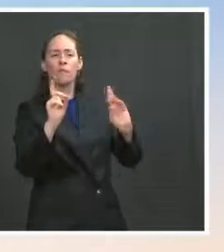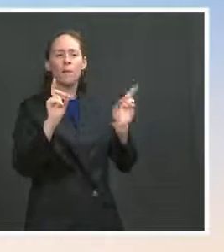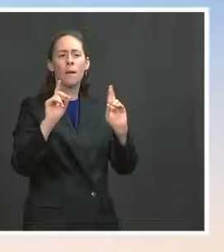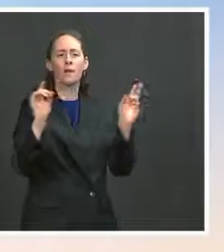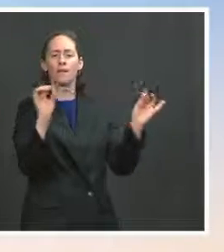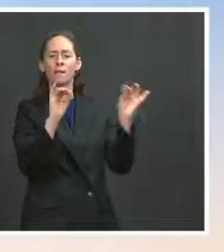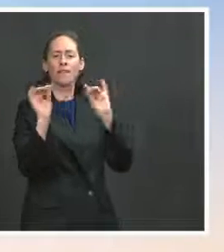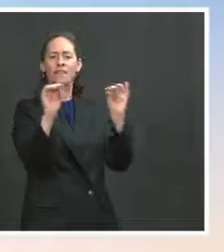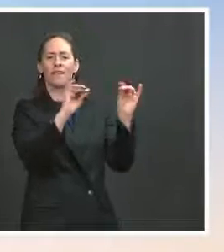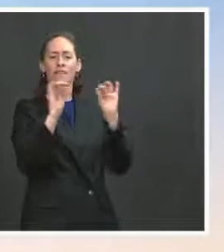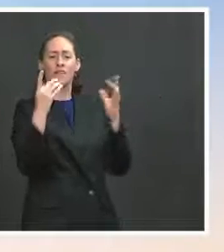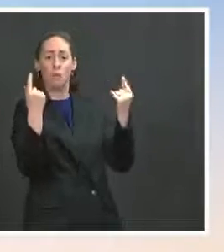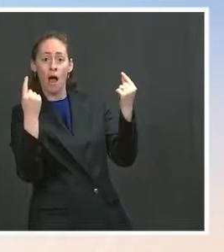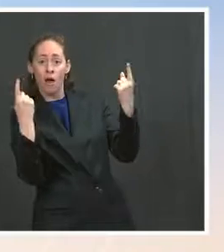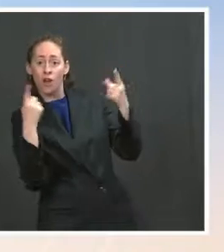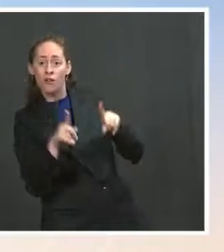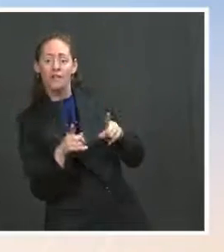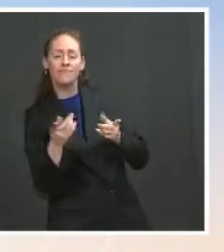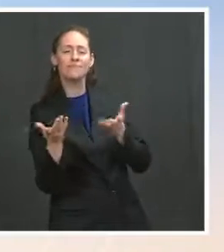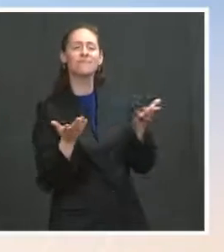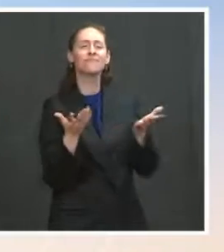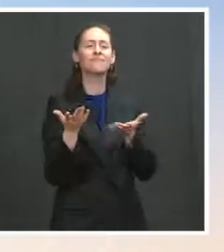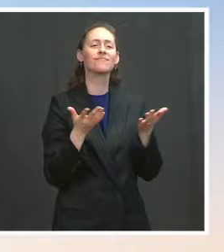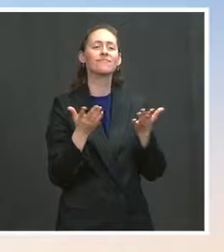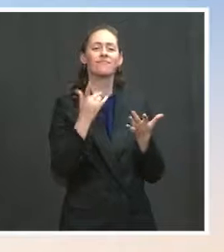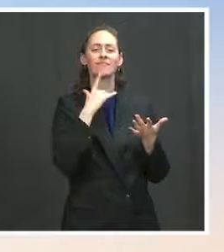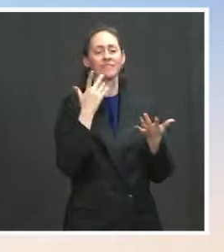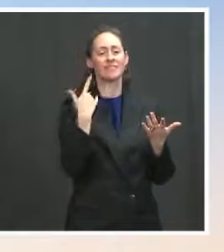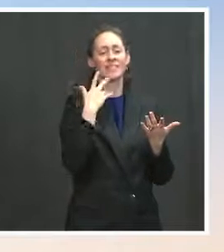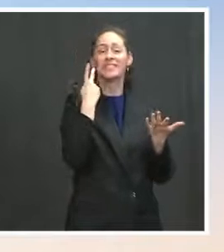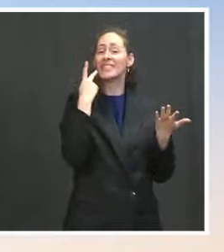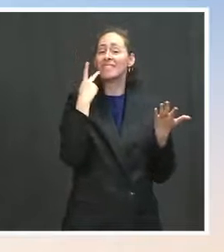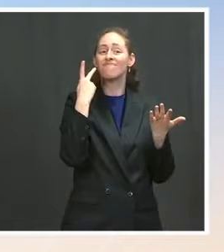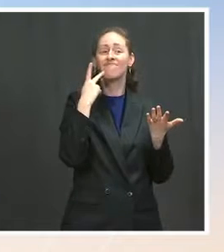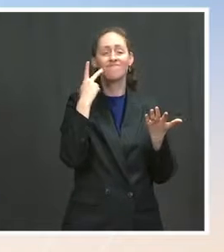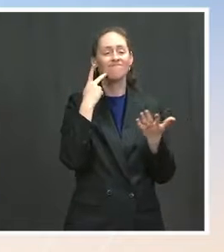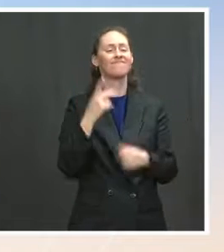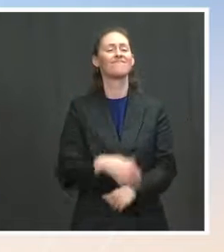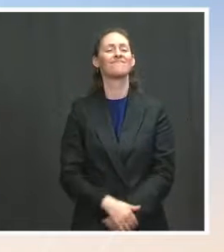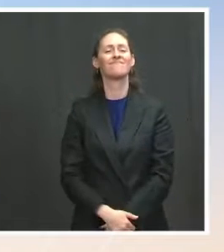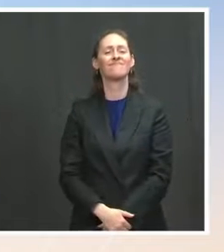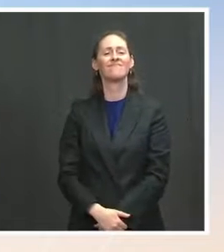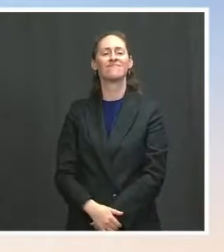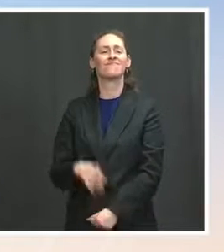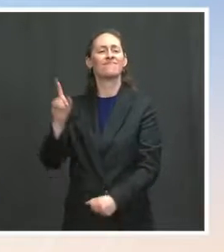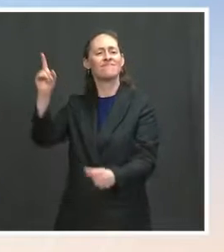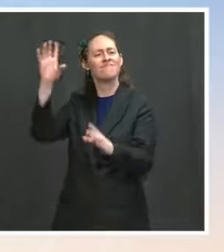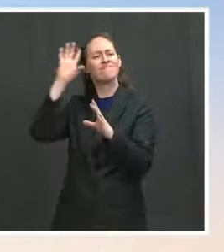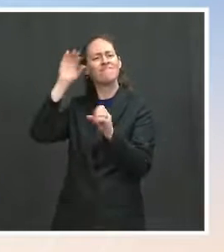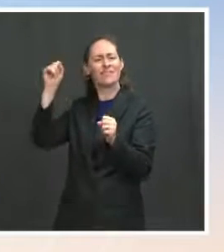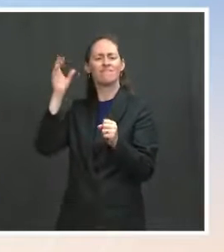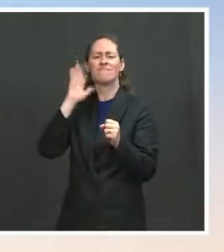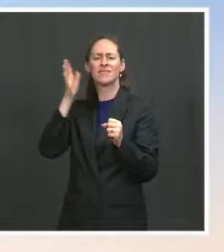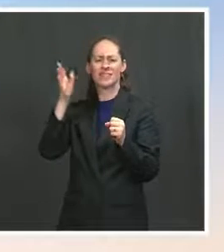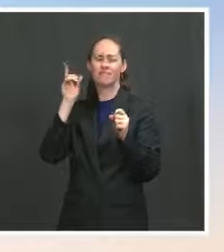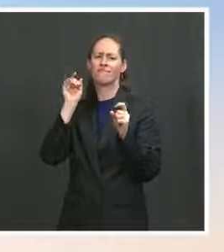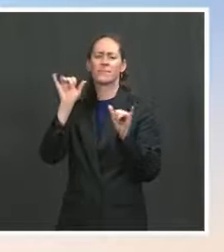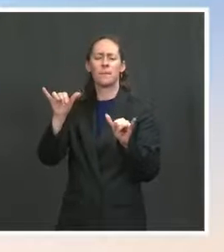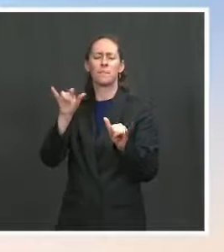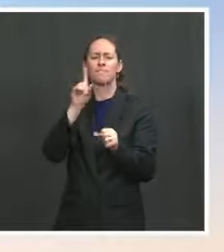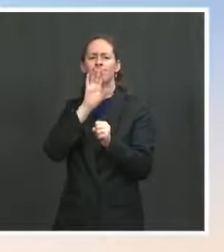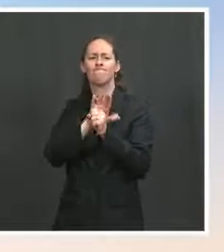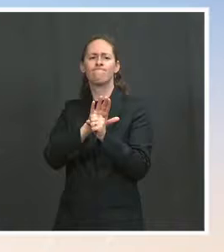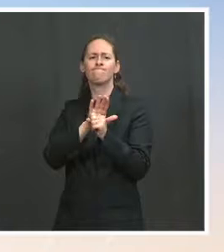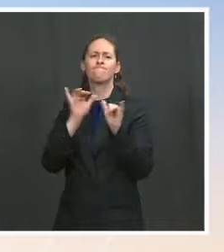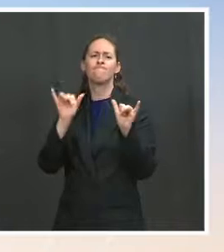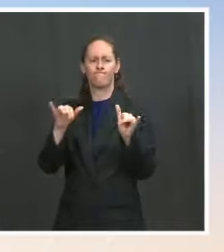on. So there are a range of paths forward here, and the president remains committed to his goal of signing a bill into law,